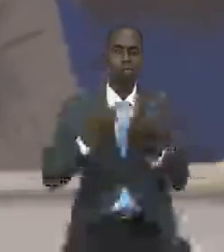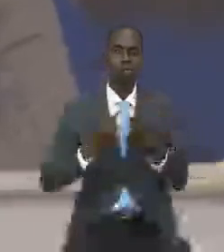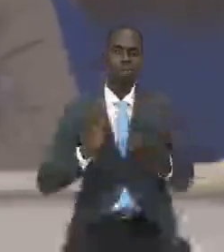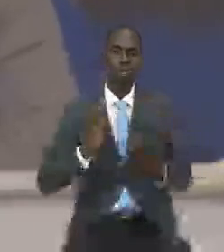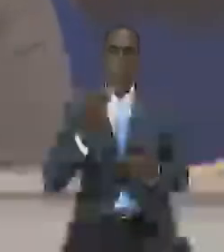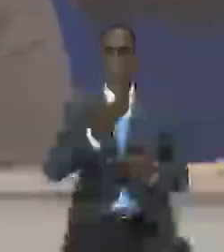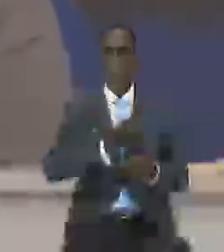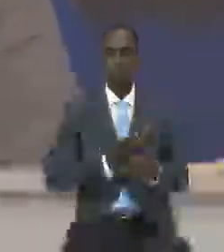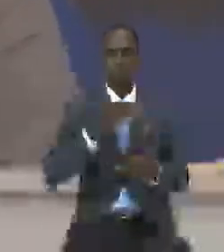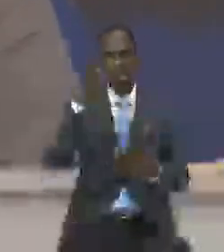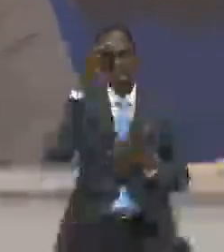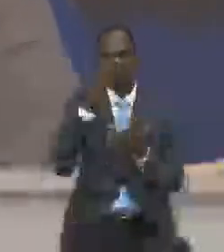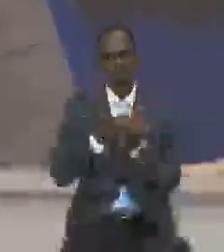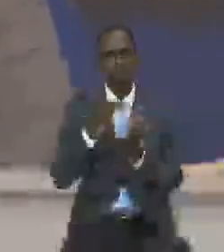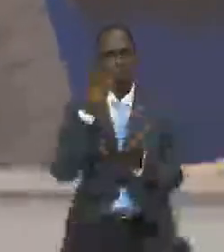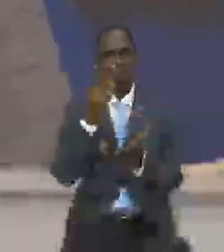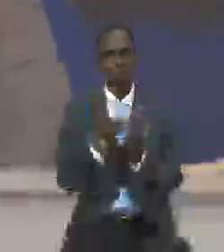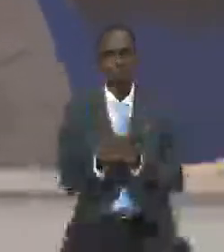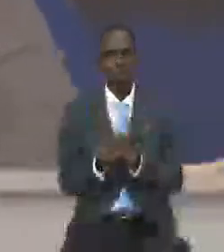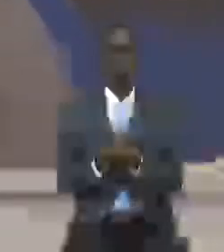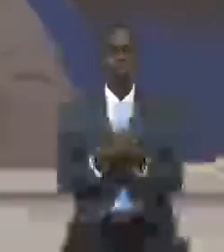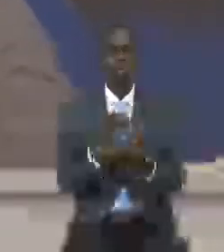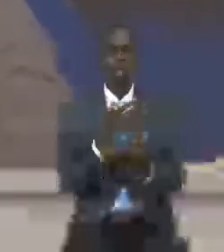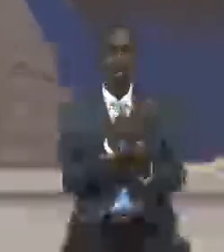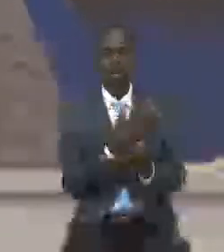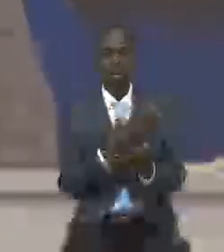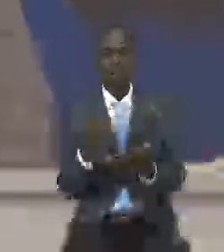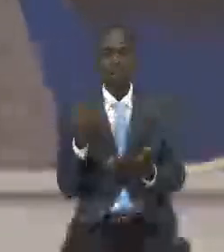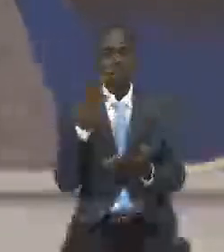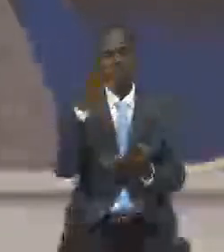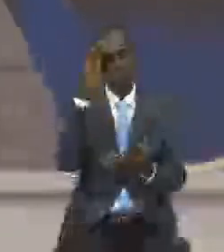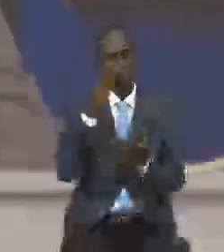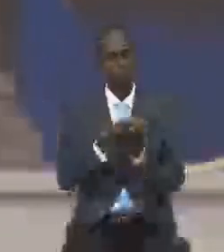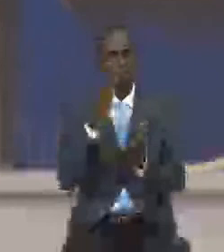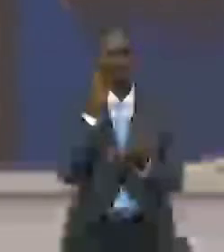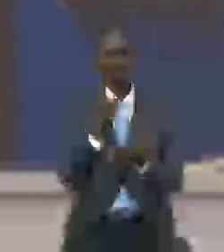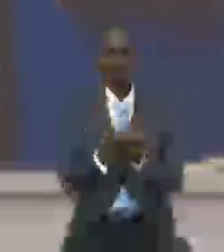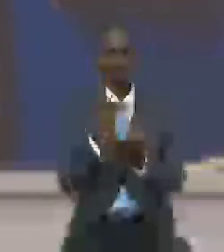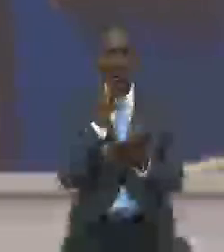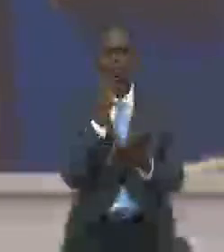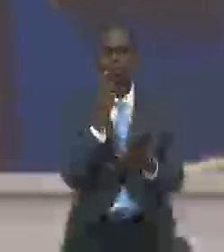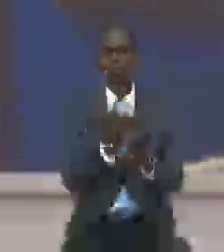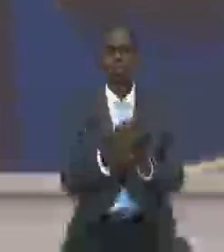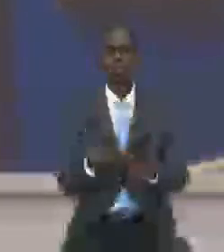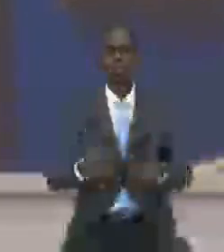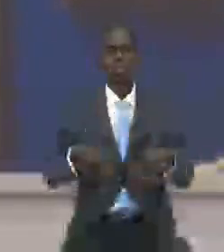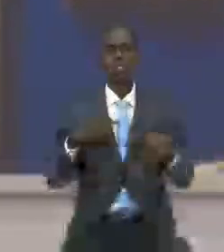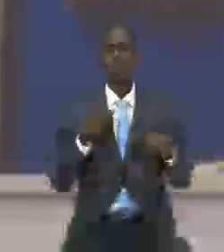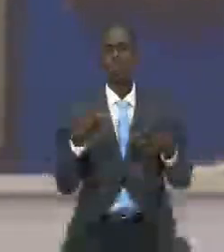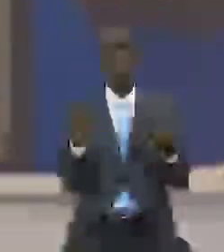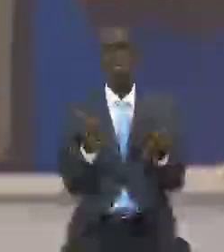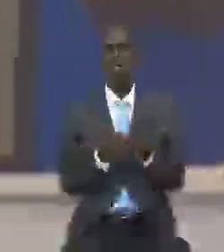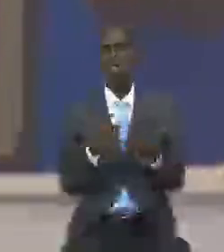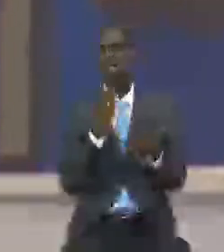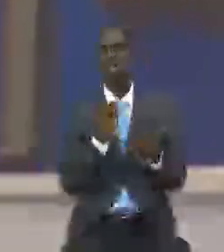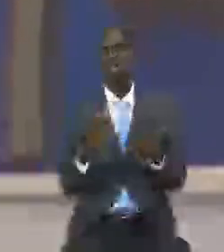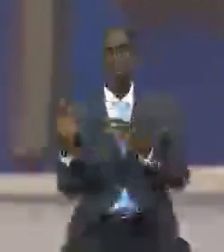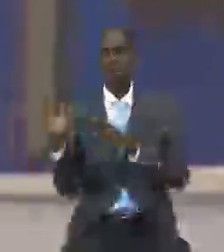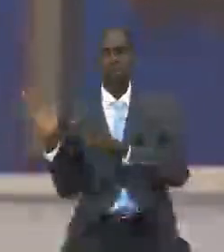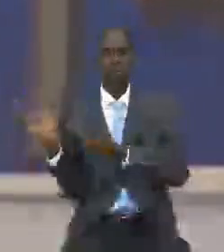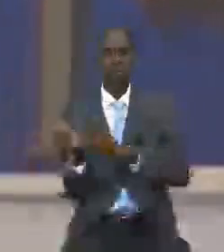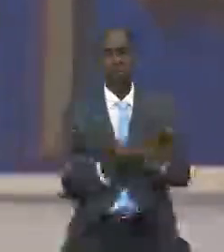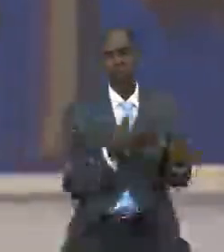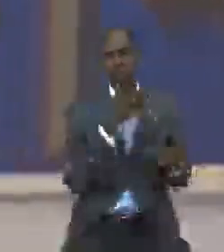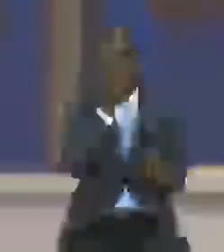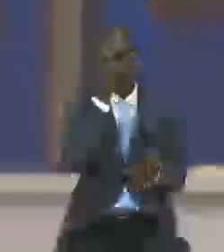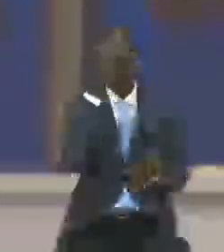your spouse, your wife, your husband is not just living like an abandoned tenant in the